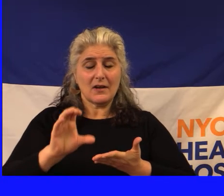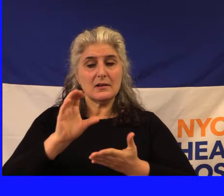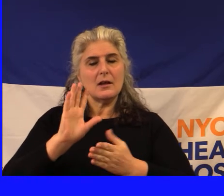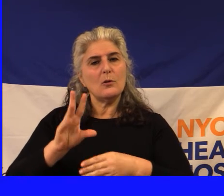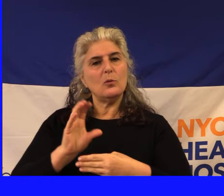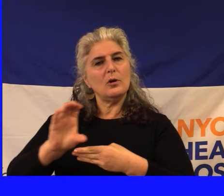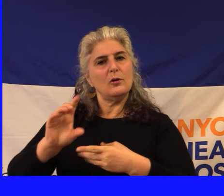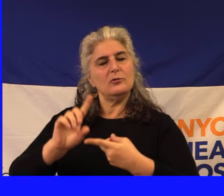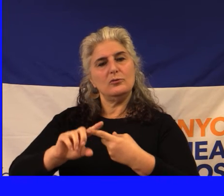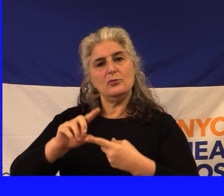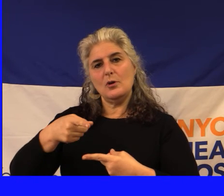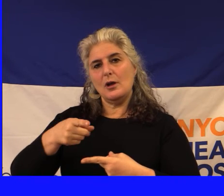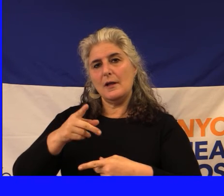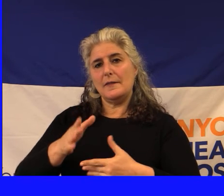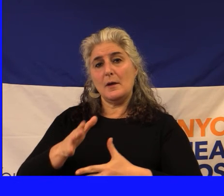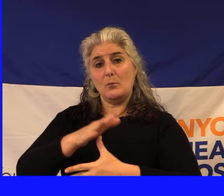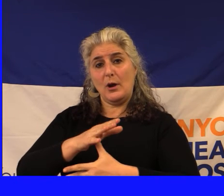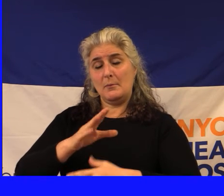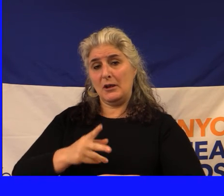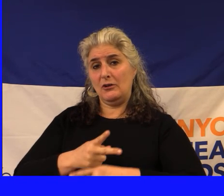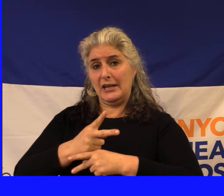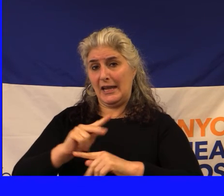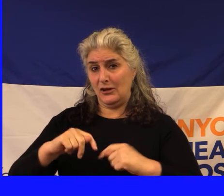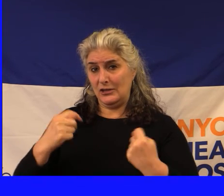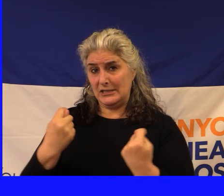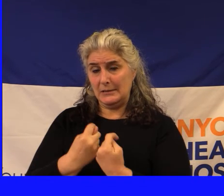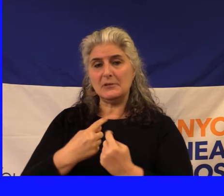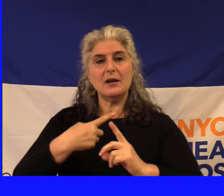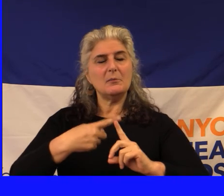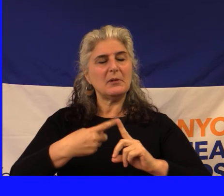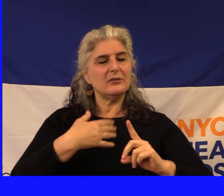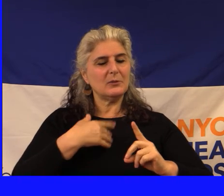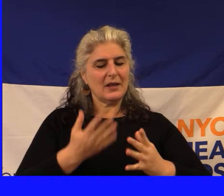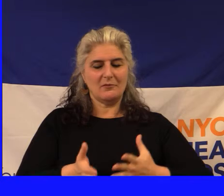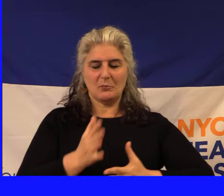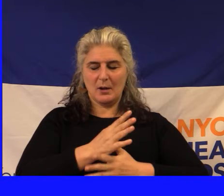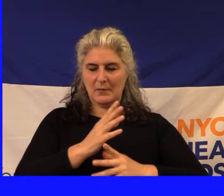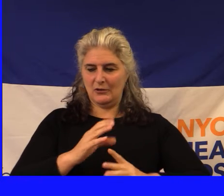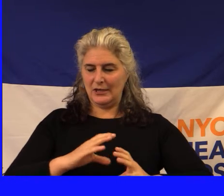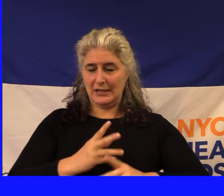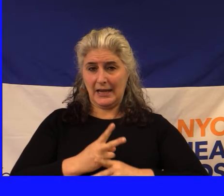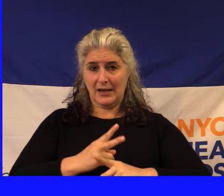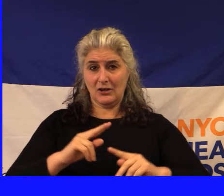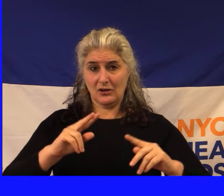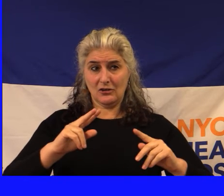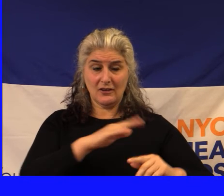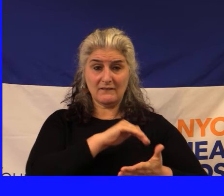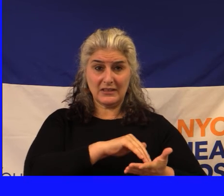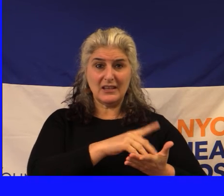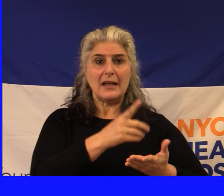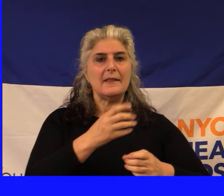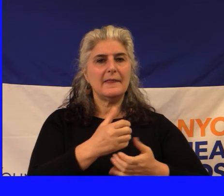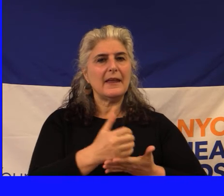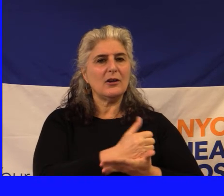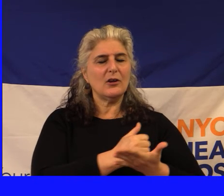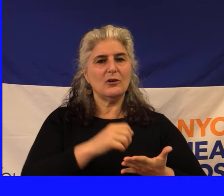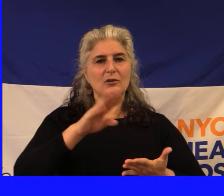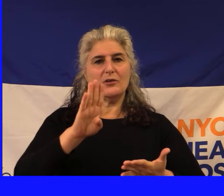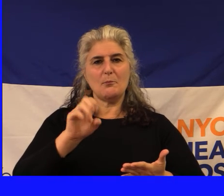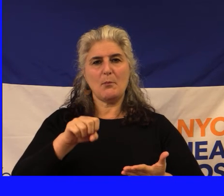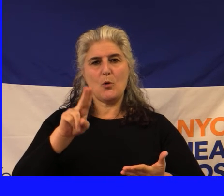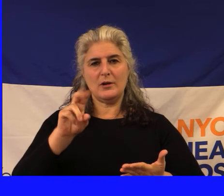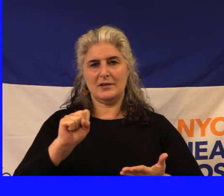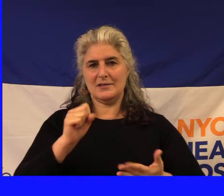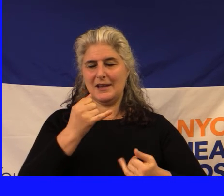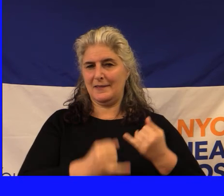teams. And then we have, as you know, the primary care physicians get a bonus at the end of the year. And this is